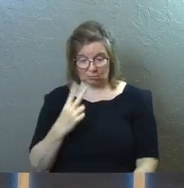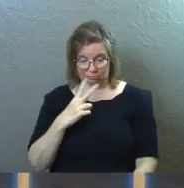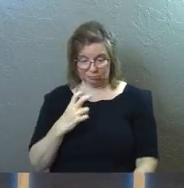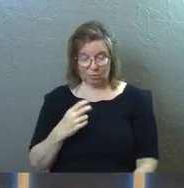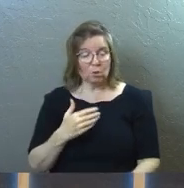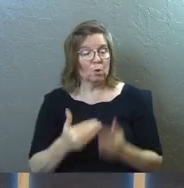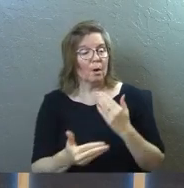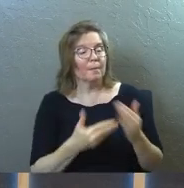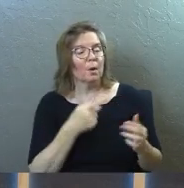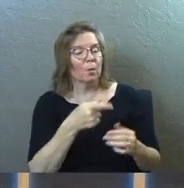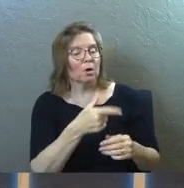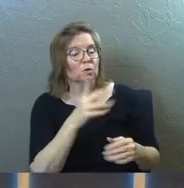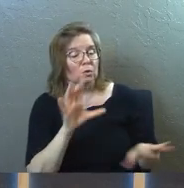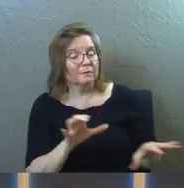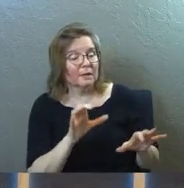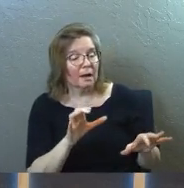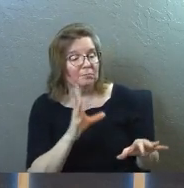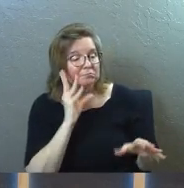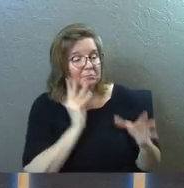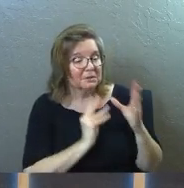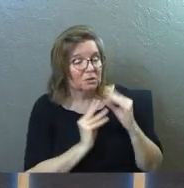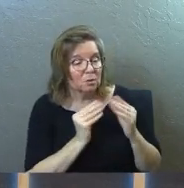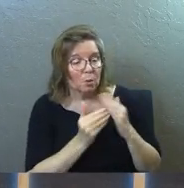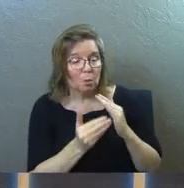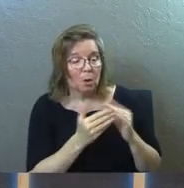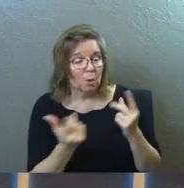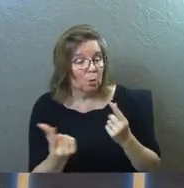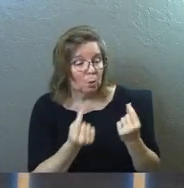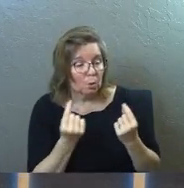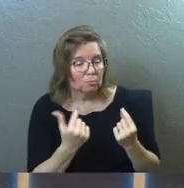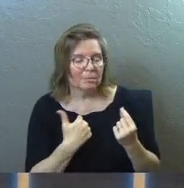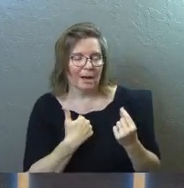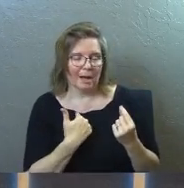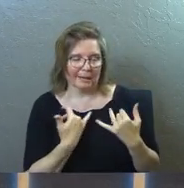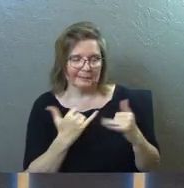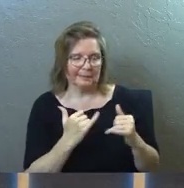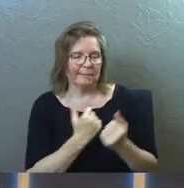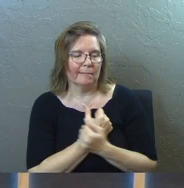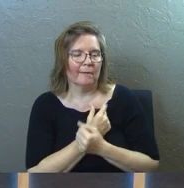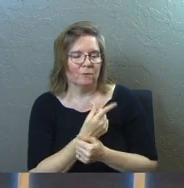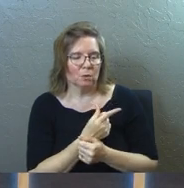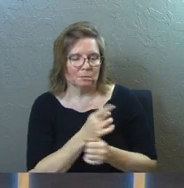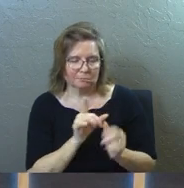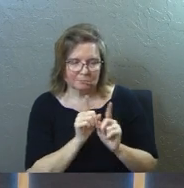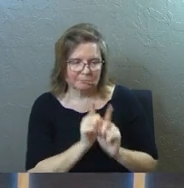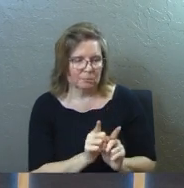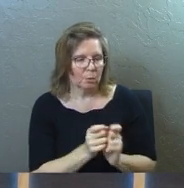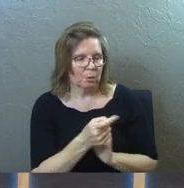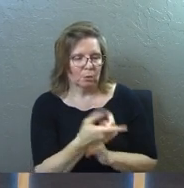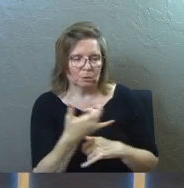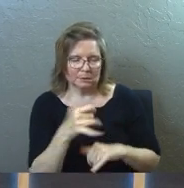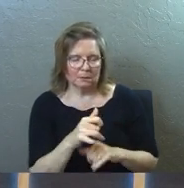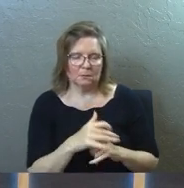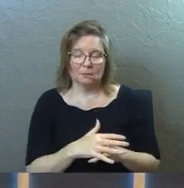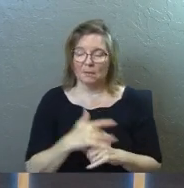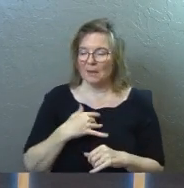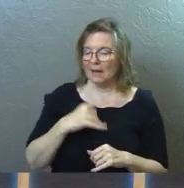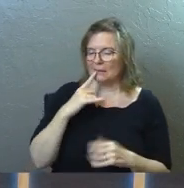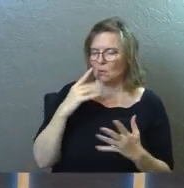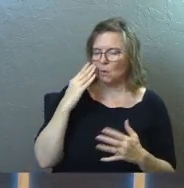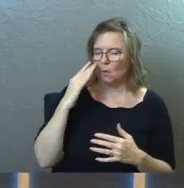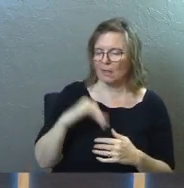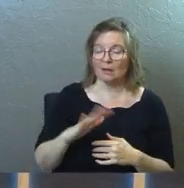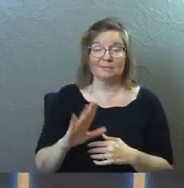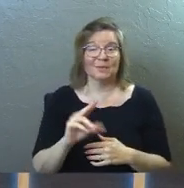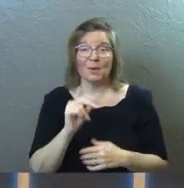says, no matter what you've done and no matter what you do, I will never leave you. And you might say, well, our kids already